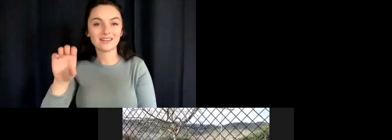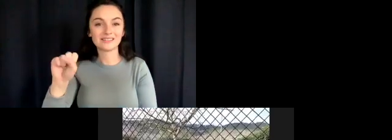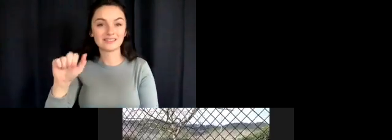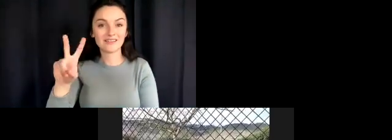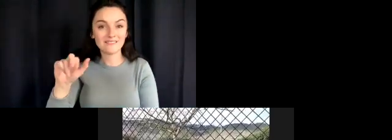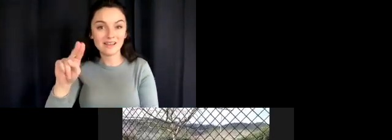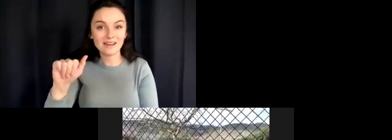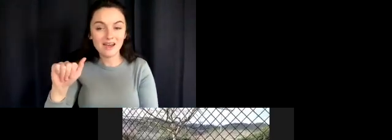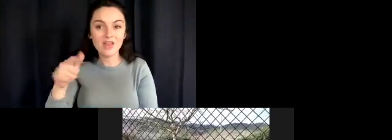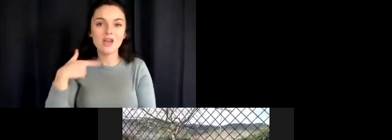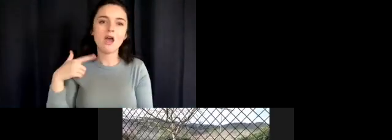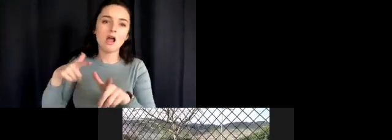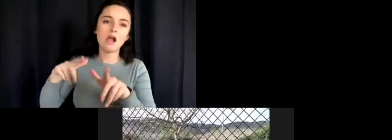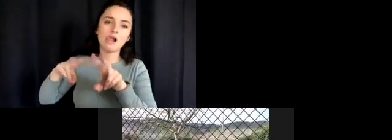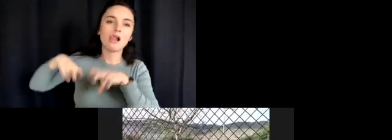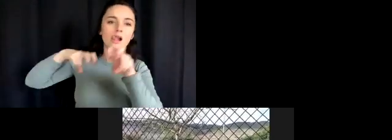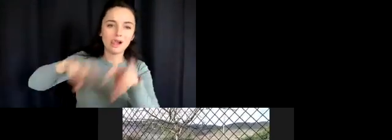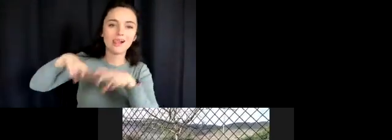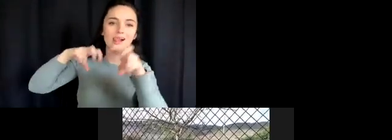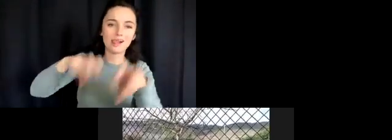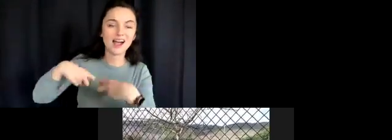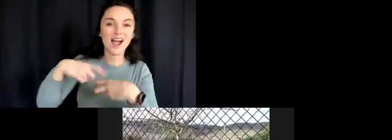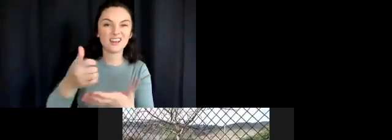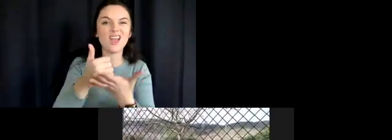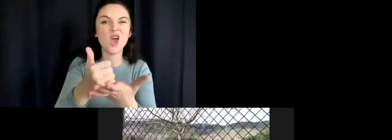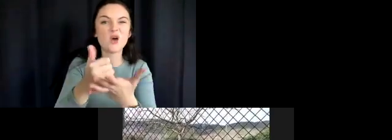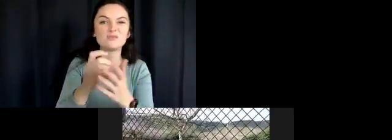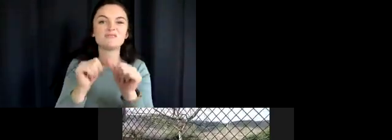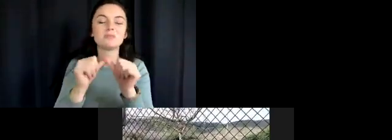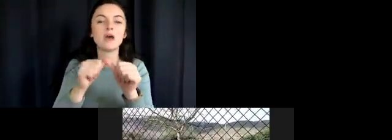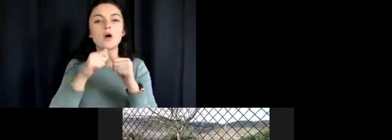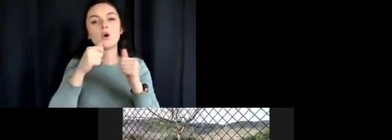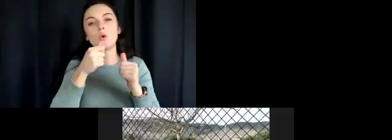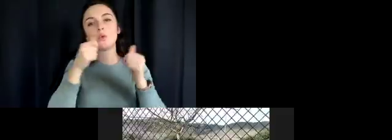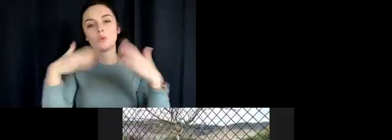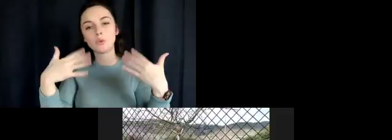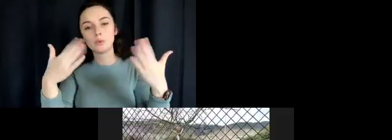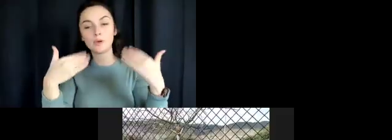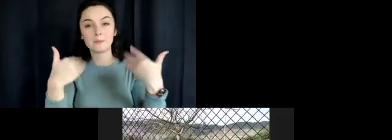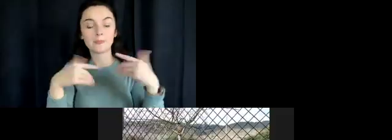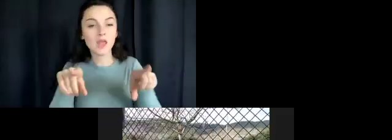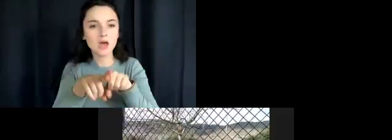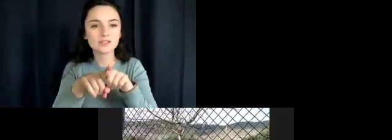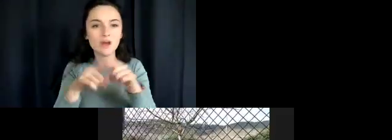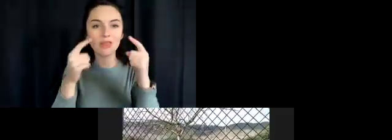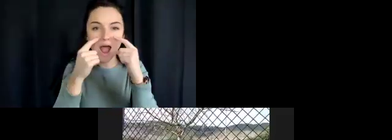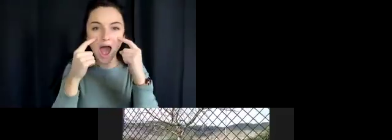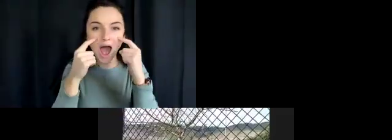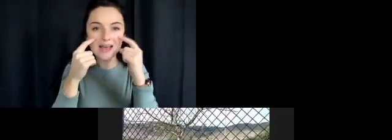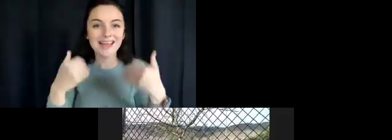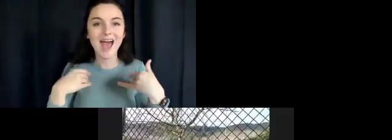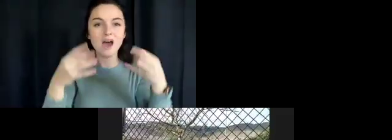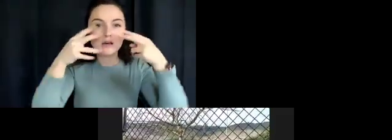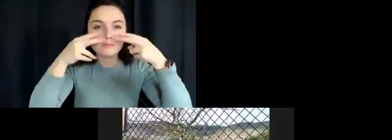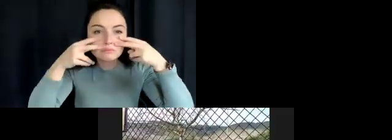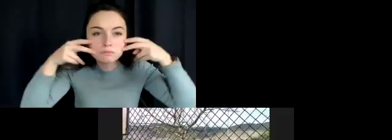that heat to kind of leave through their spots and keep them a lot cooler. As well, they have stripes underneath their eyes, and this allows them to kind of